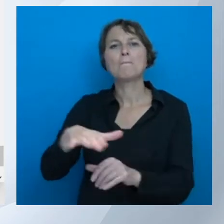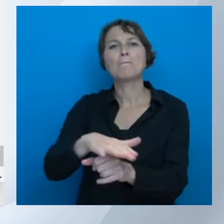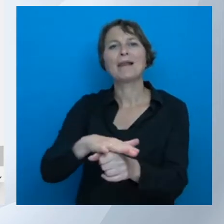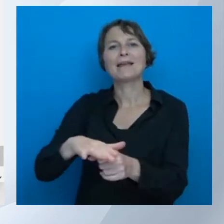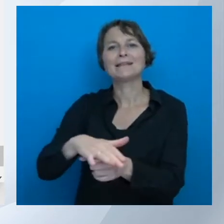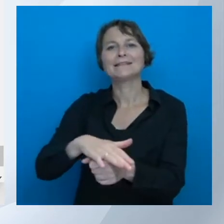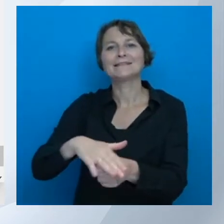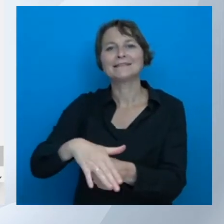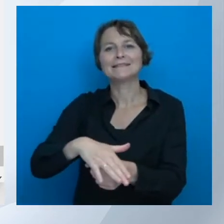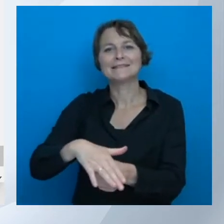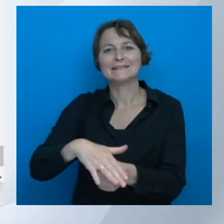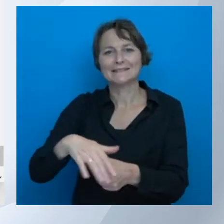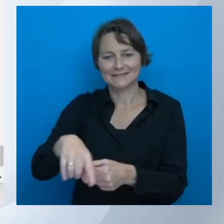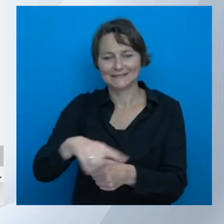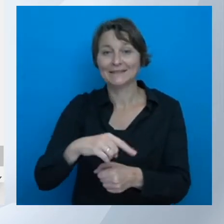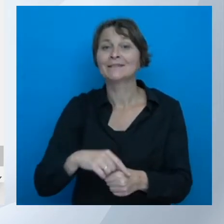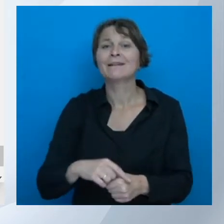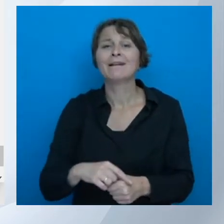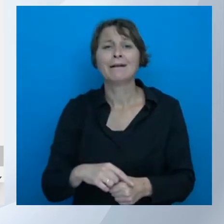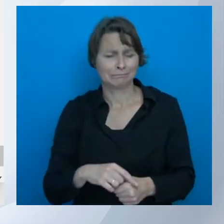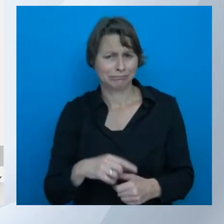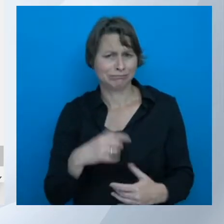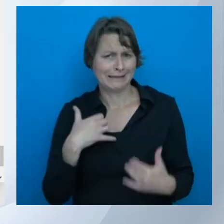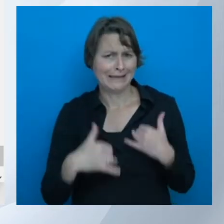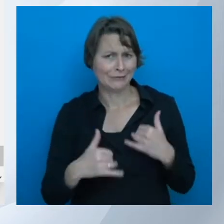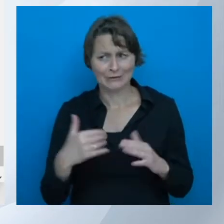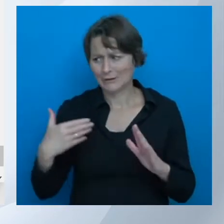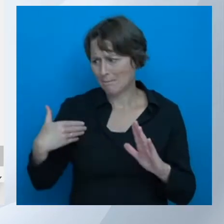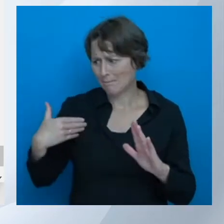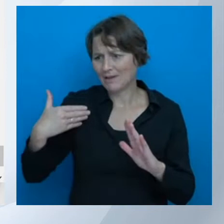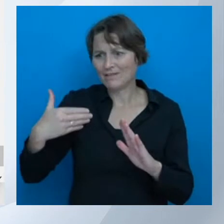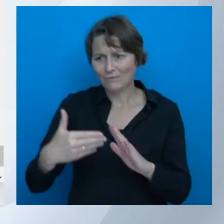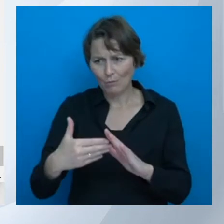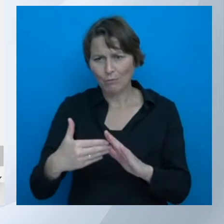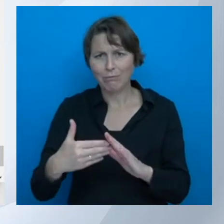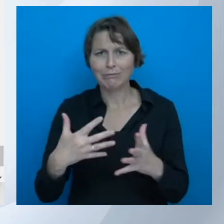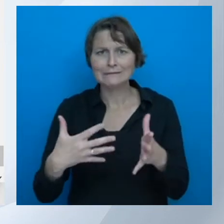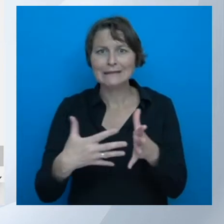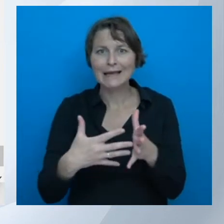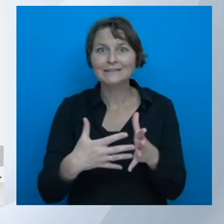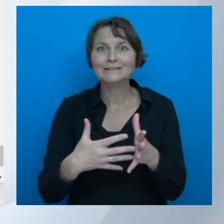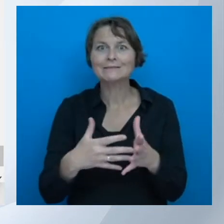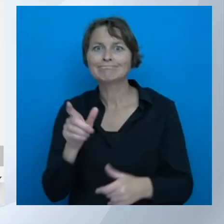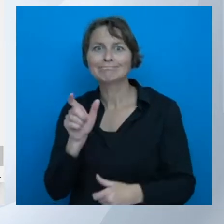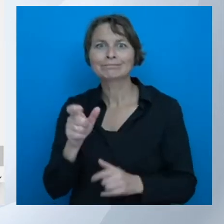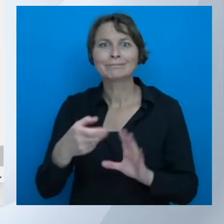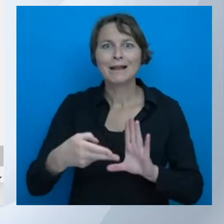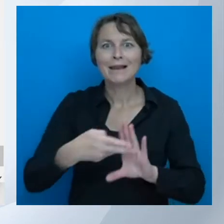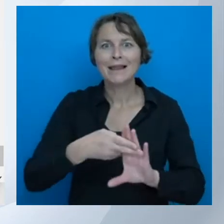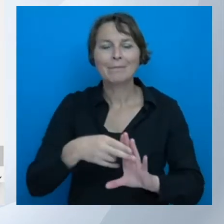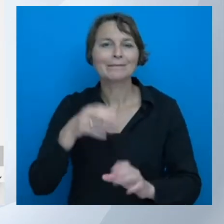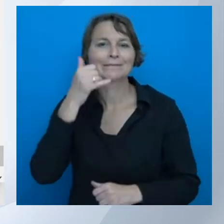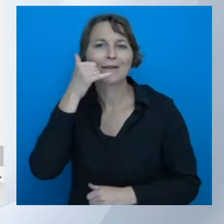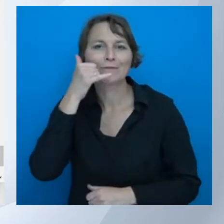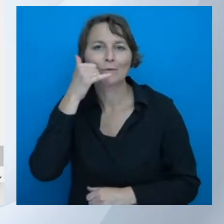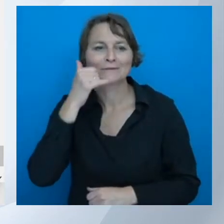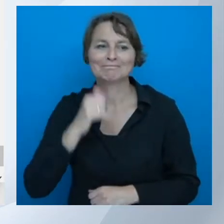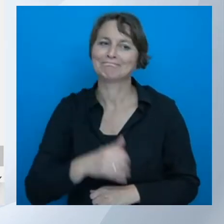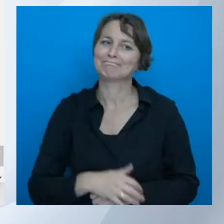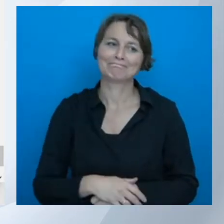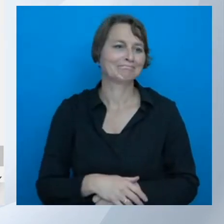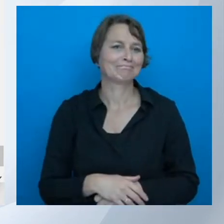code before, it always came back with telephone, actually. This time it didn't. This is how fun is the live demo,